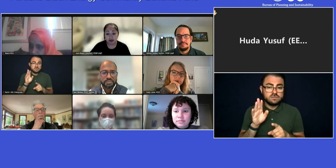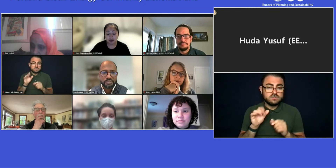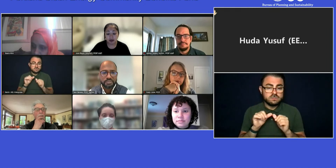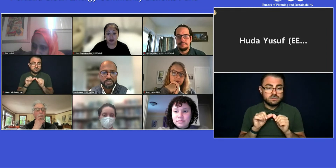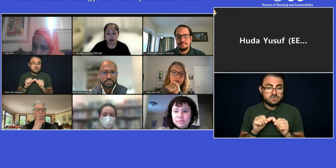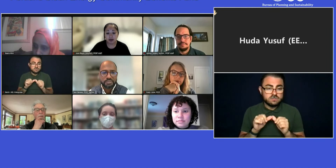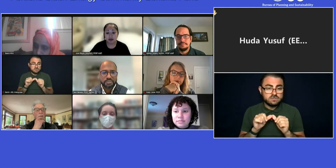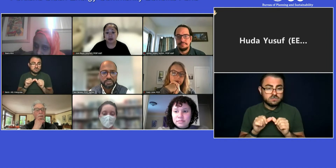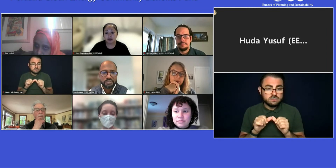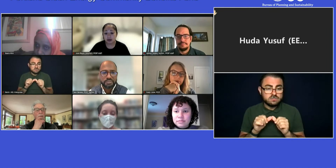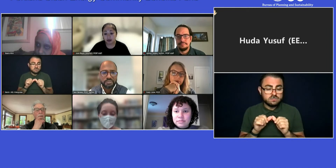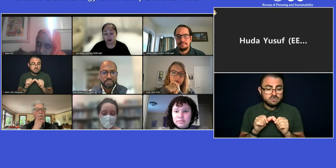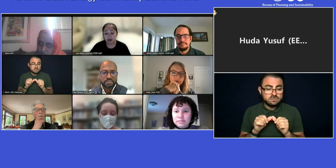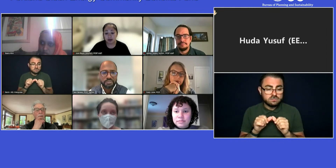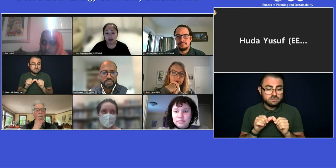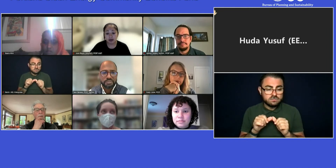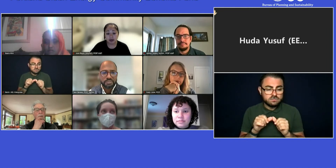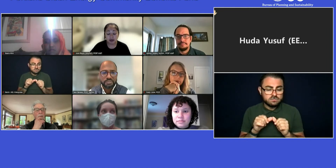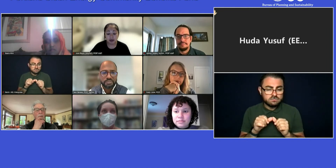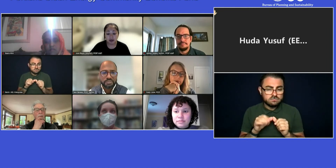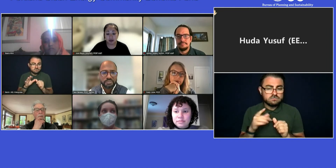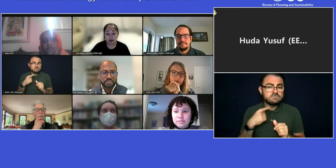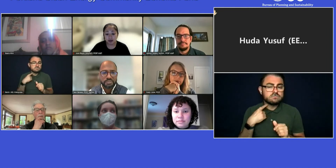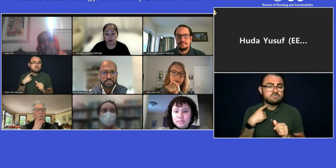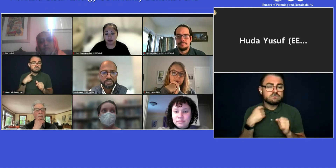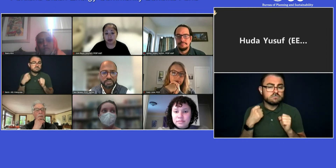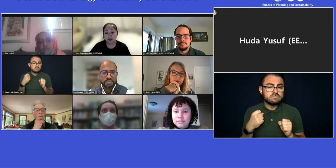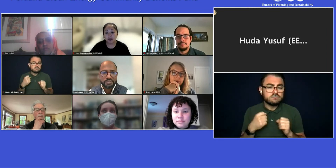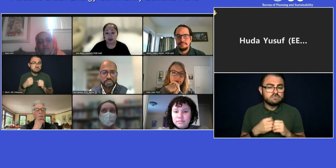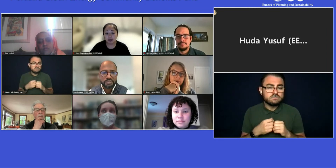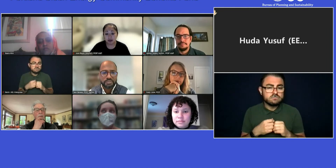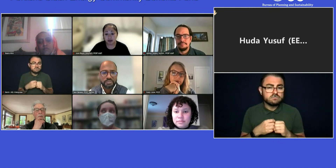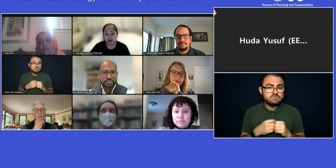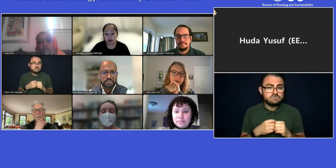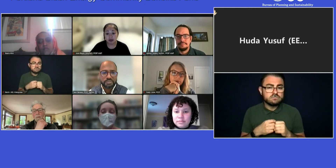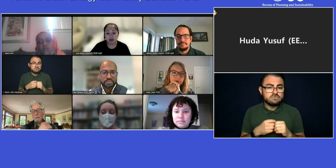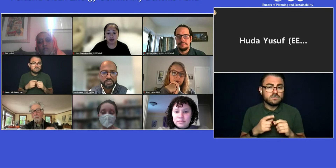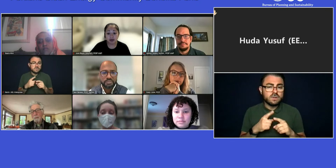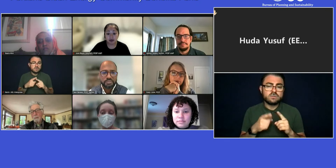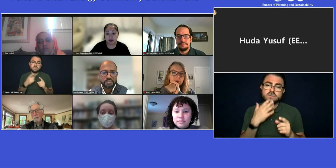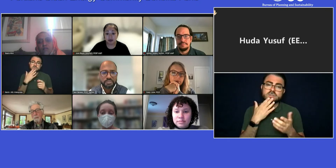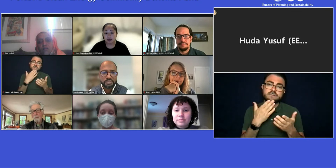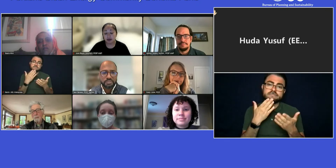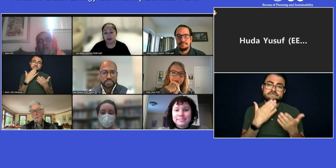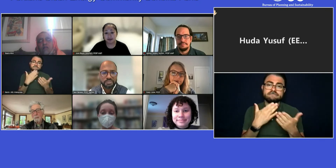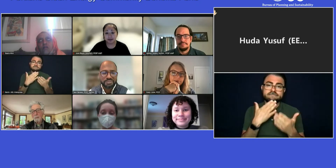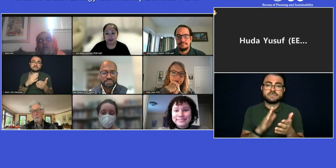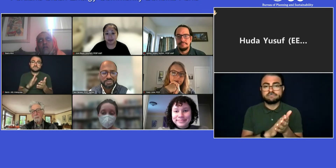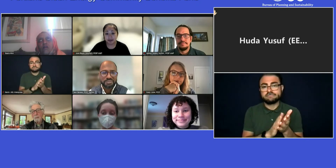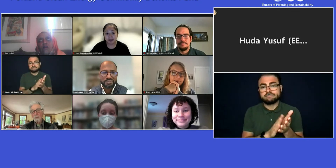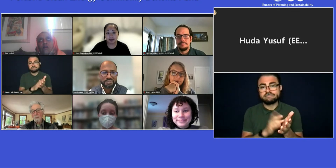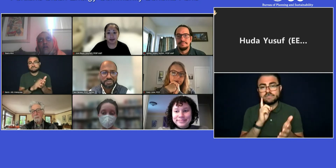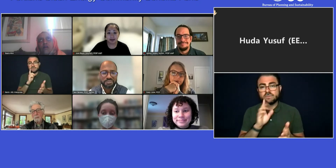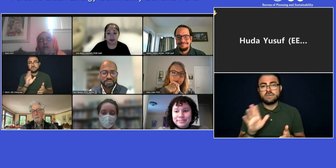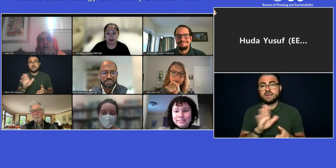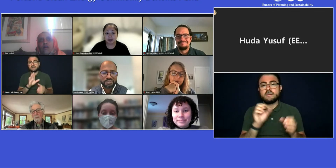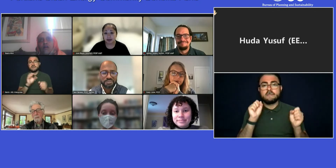process. So I would like to thank all the team for the amazing work you have been doing. Thank you.